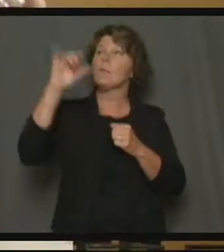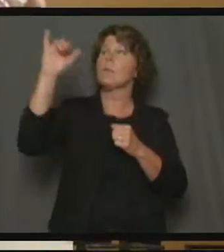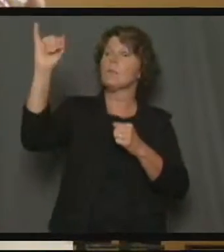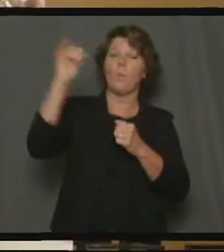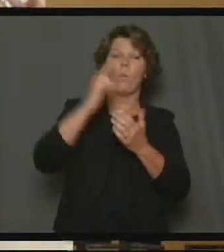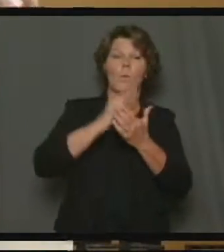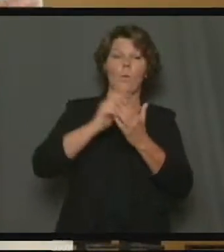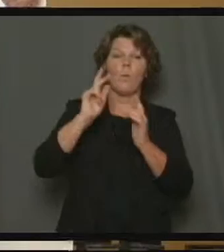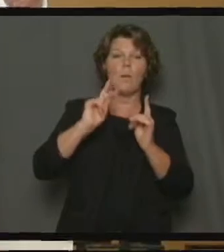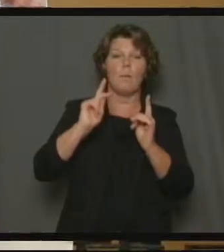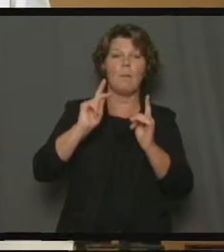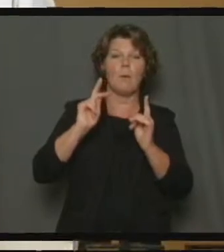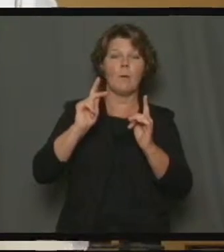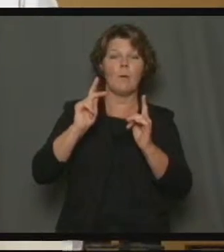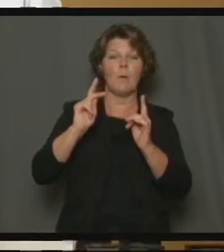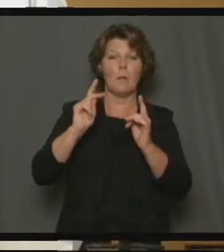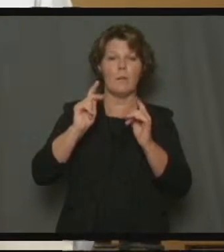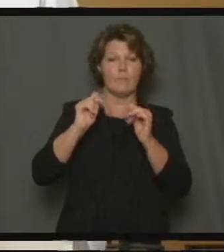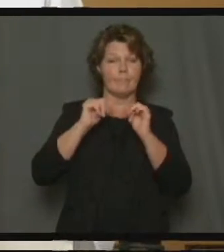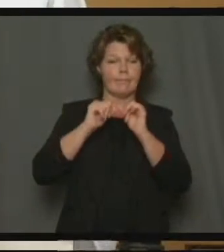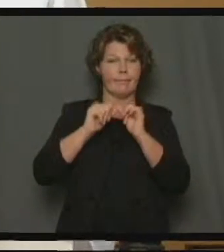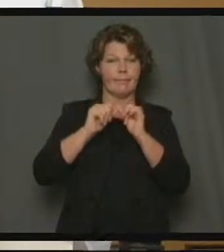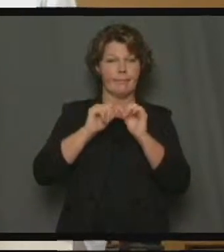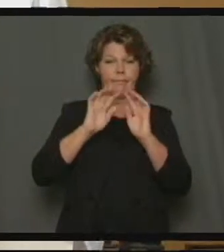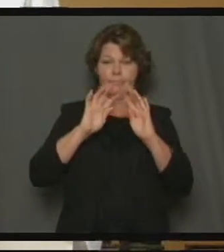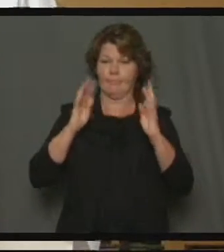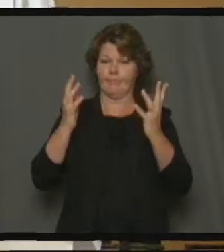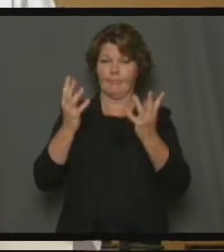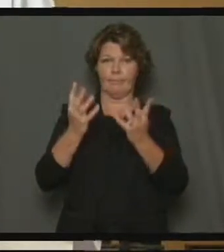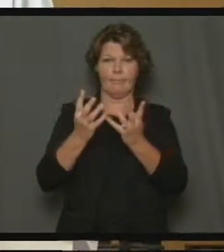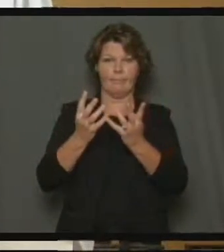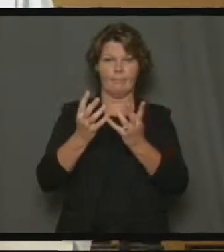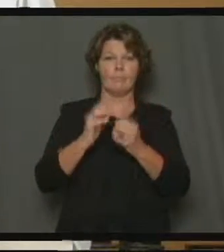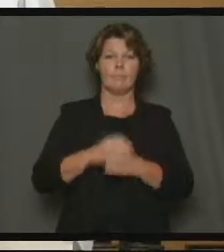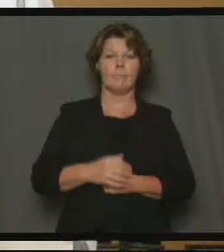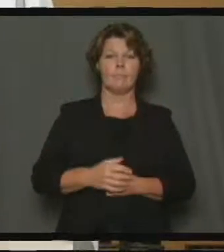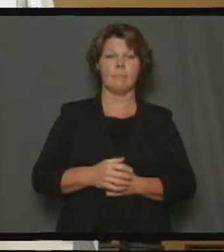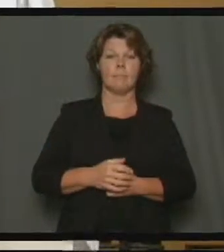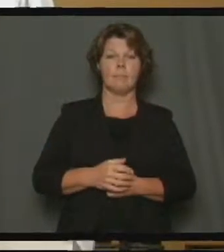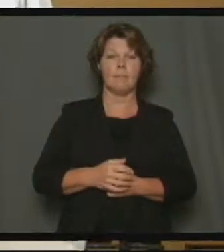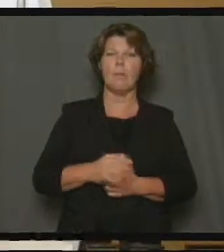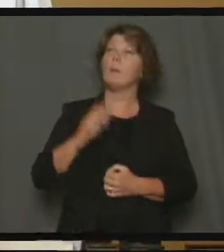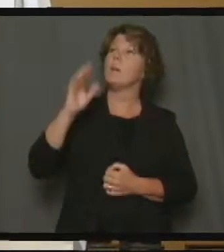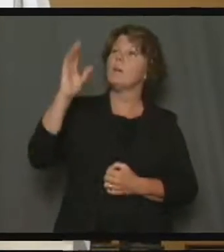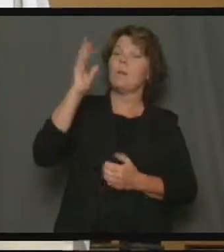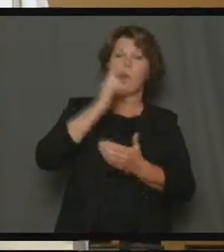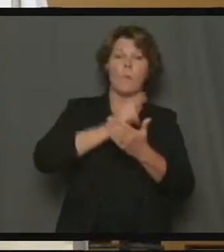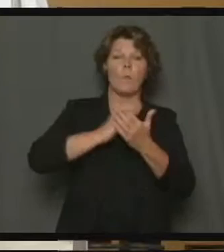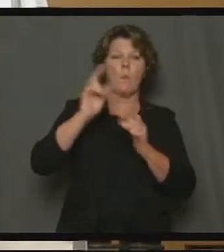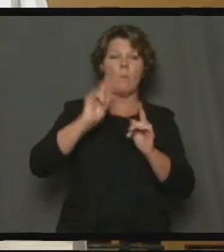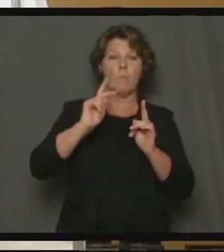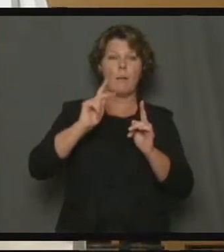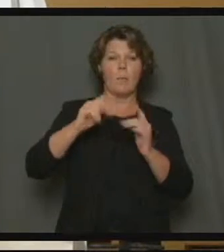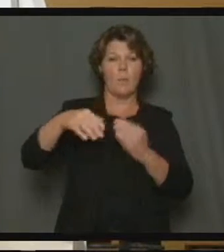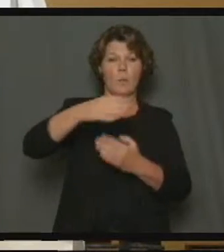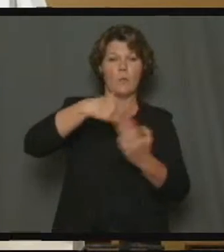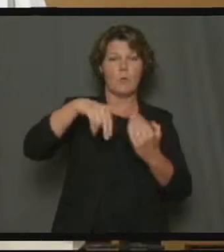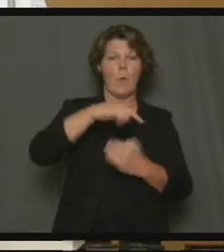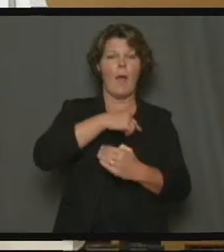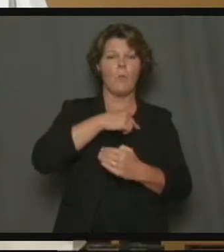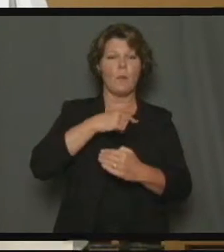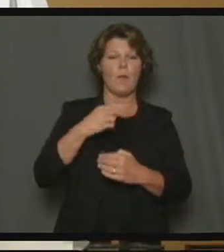us. He goes on to tell us that the knowledge of the saints surrounding us is in fact